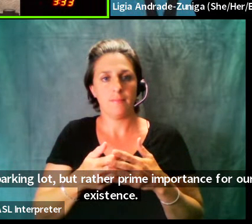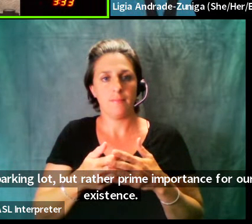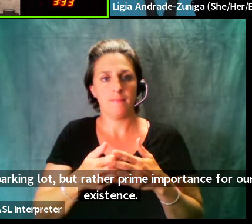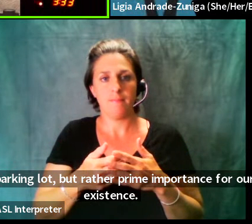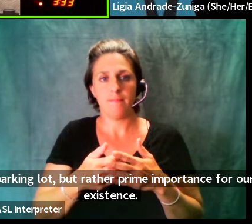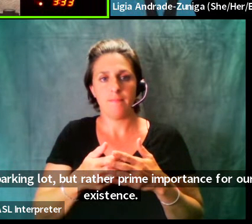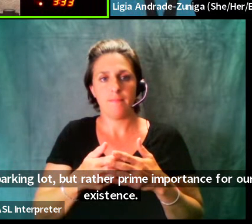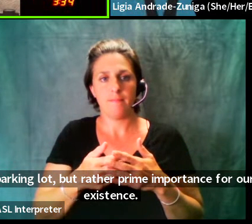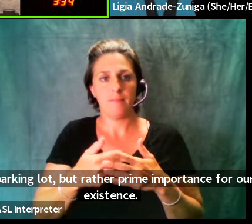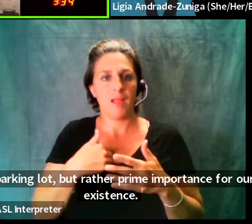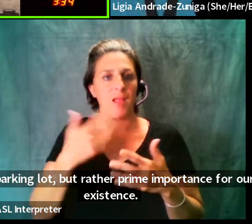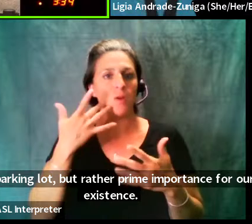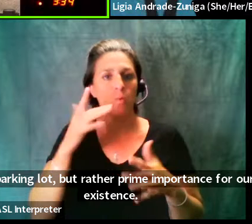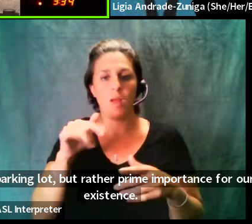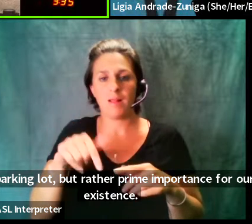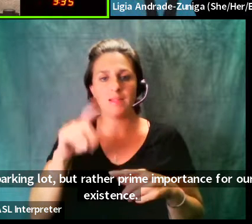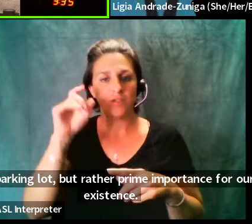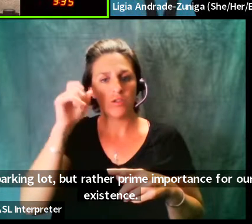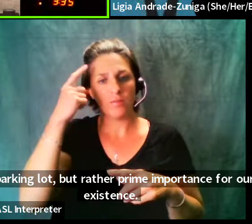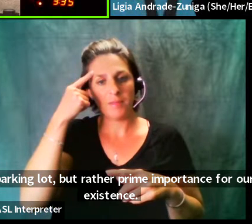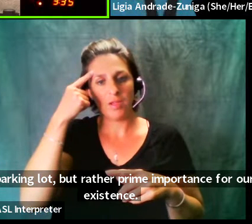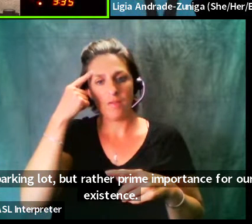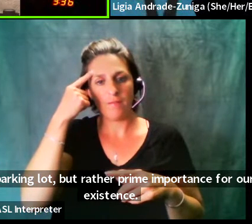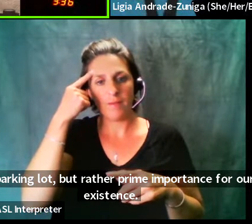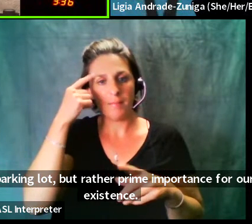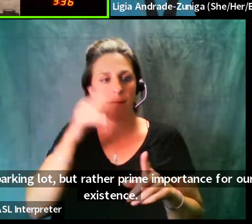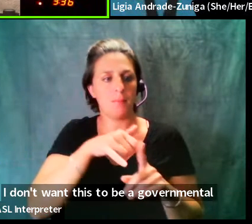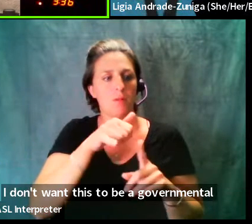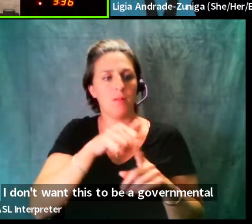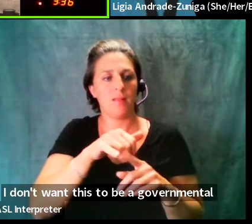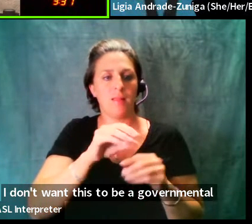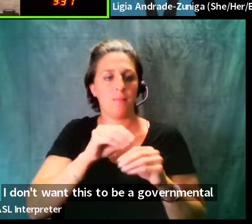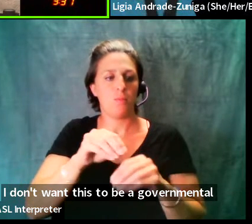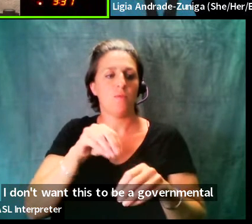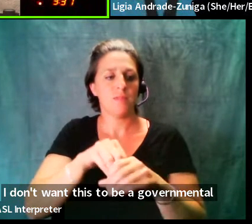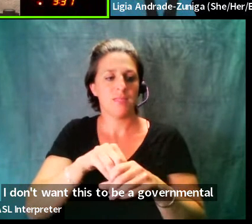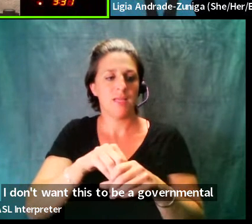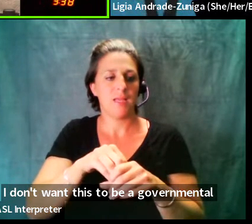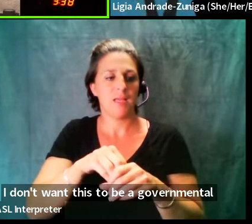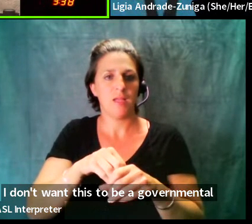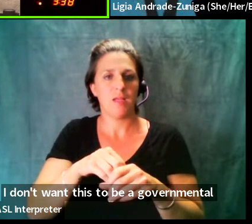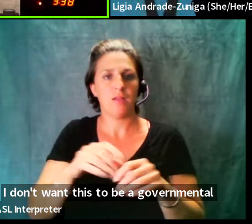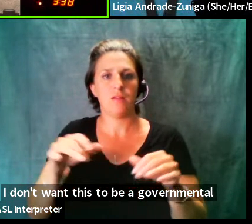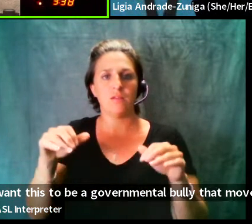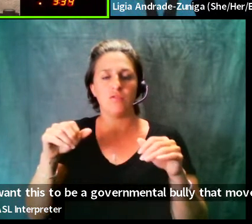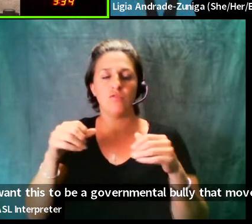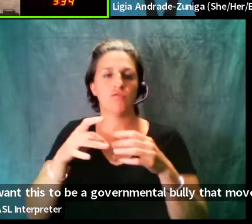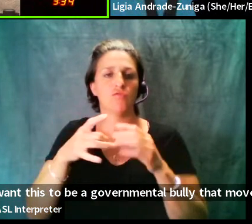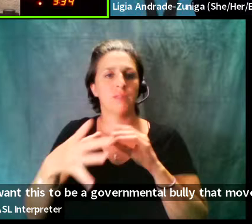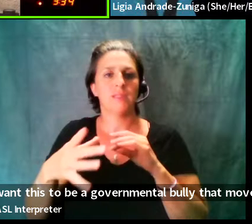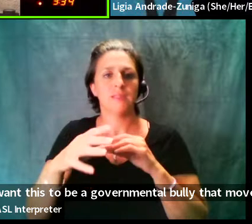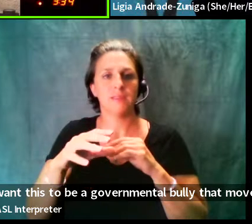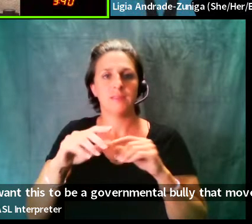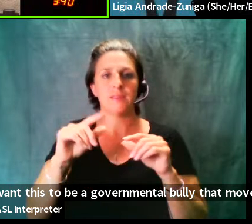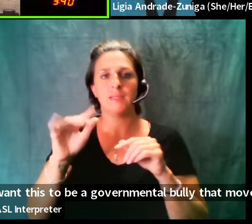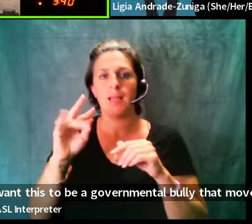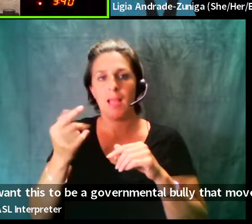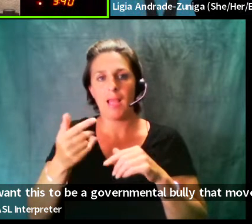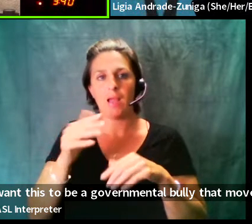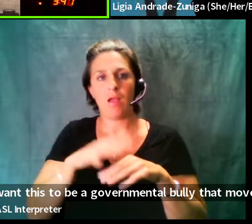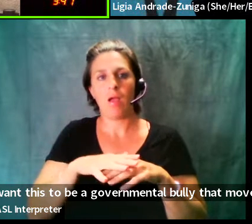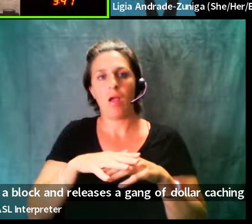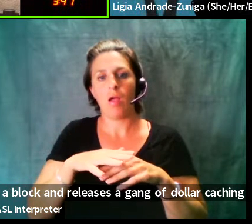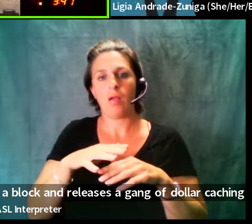I don't want this to be a governmental bully that moves in on a block and releases a gang of dollar cashing lawyers on an